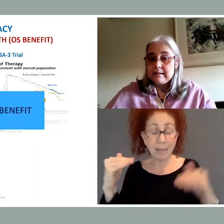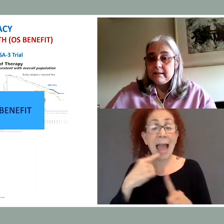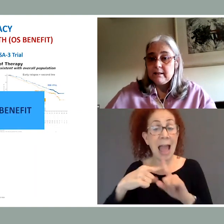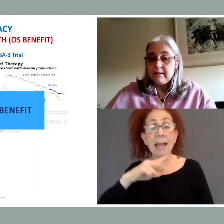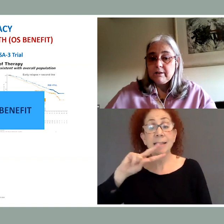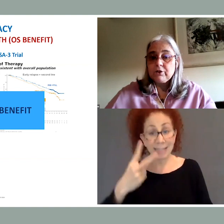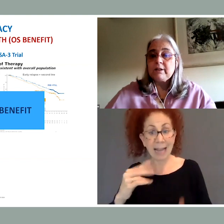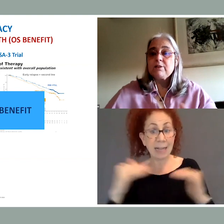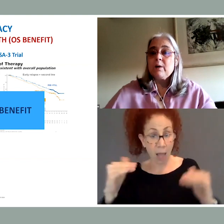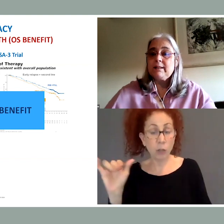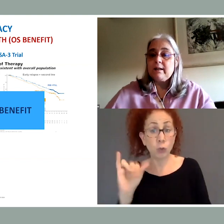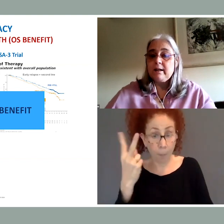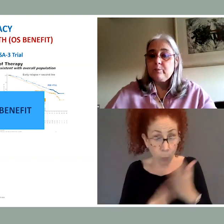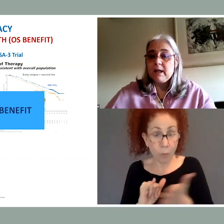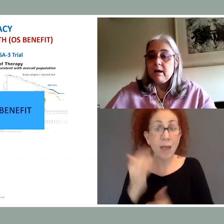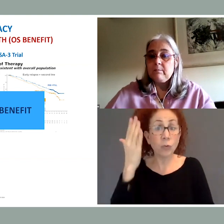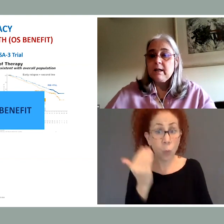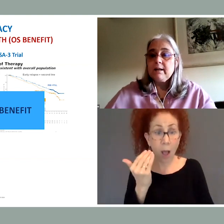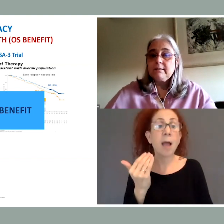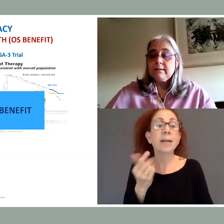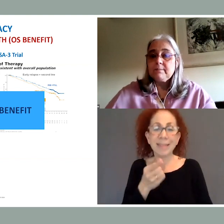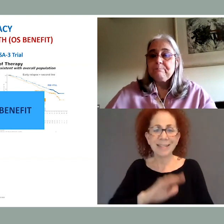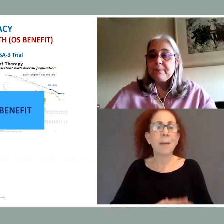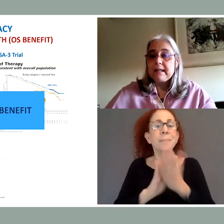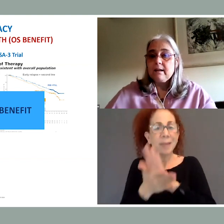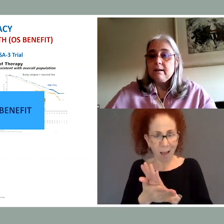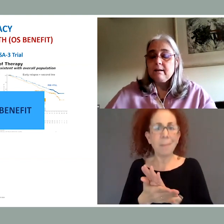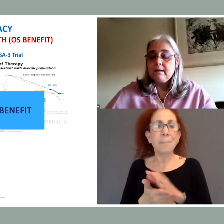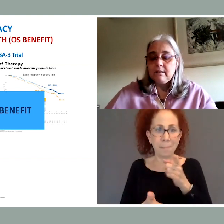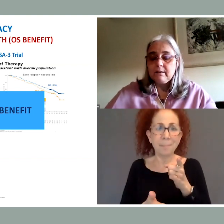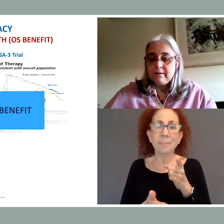line setting. So that's why they have become the